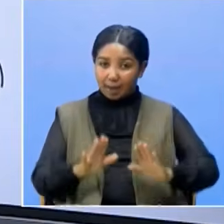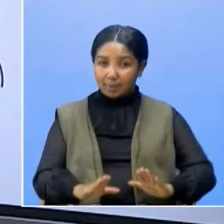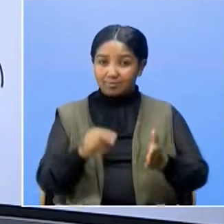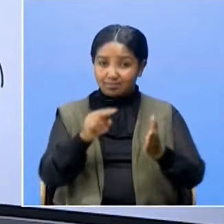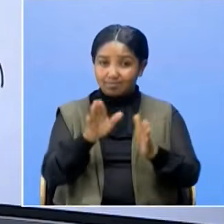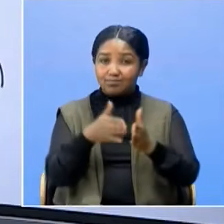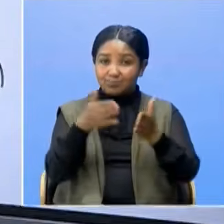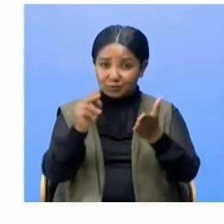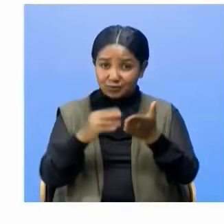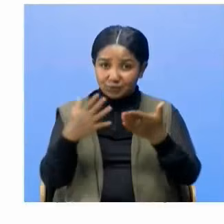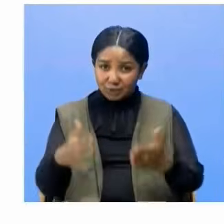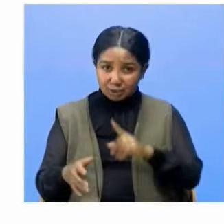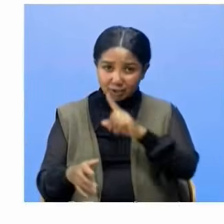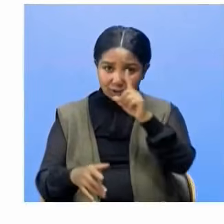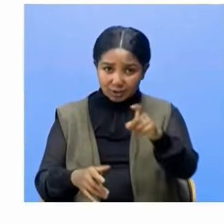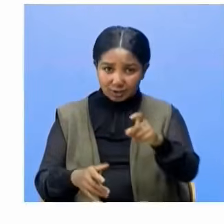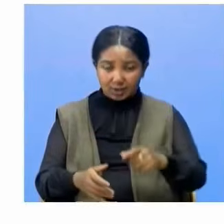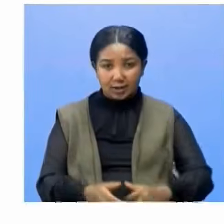more.